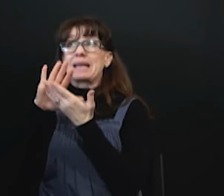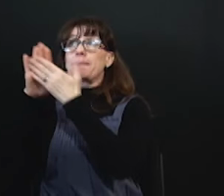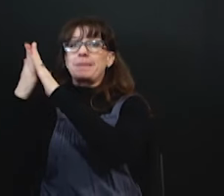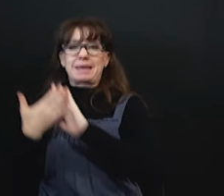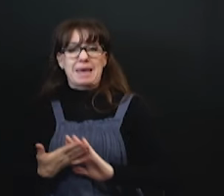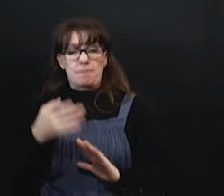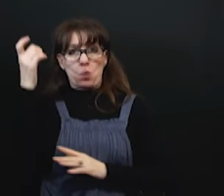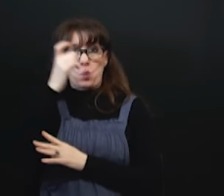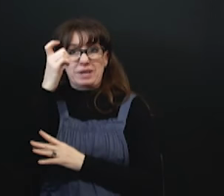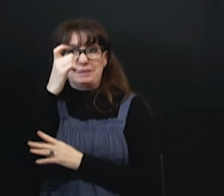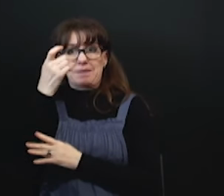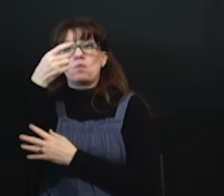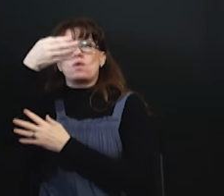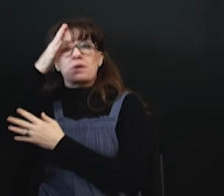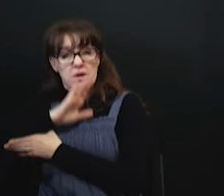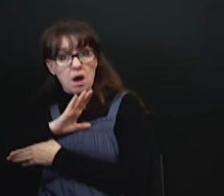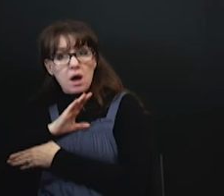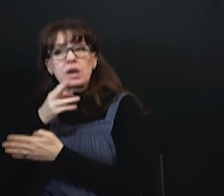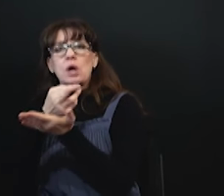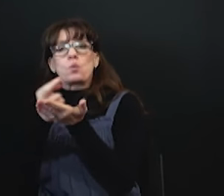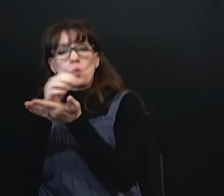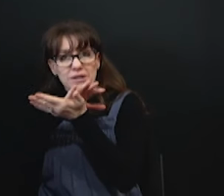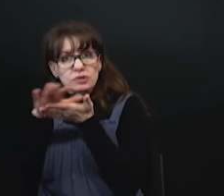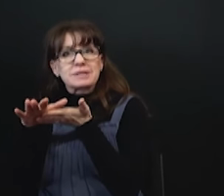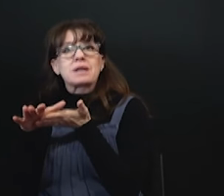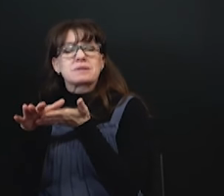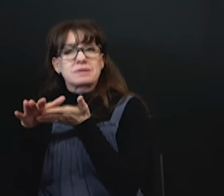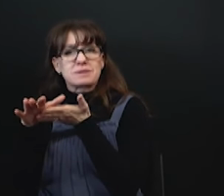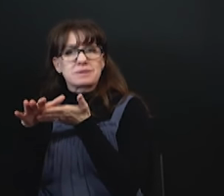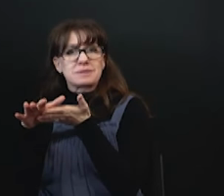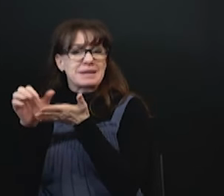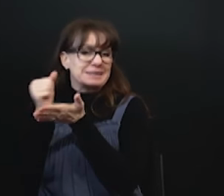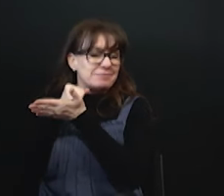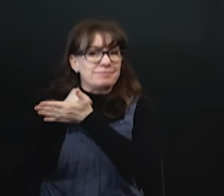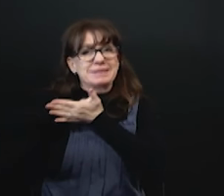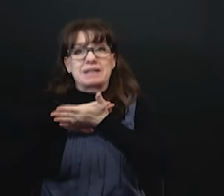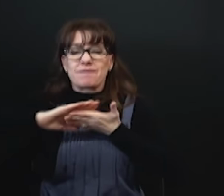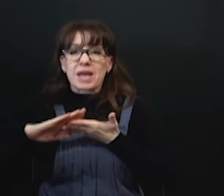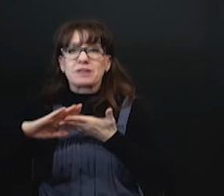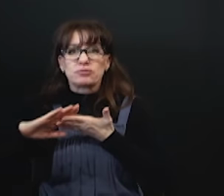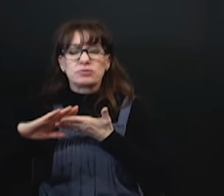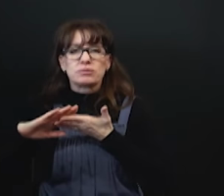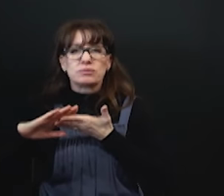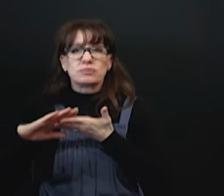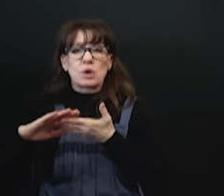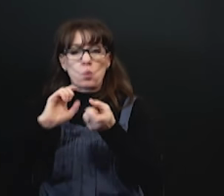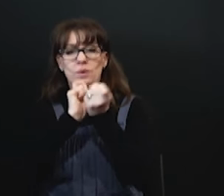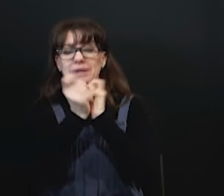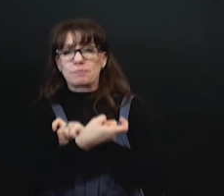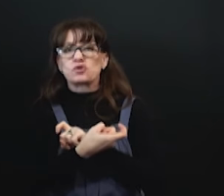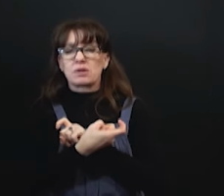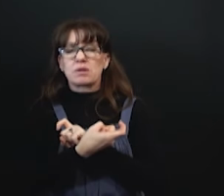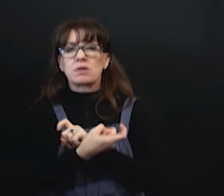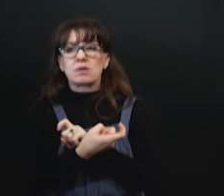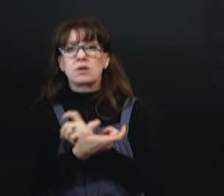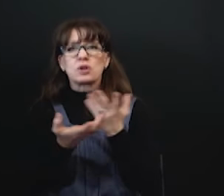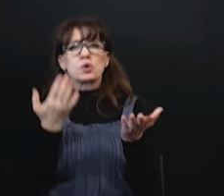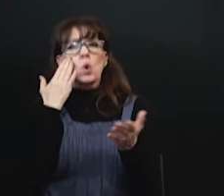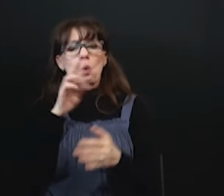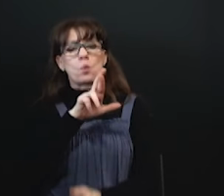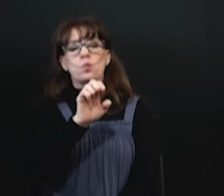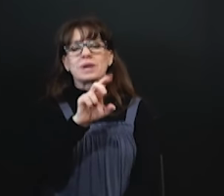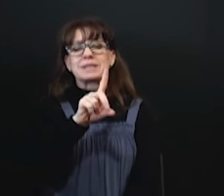wisdom from God and righteousness, and sanctification, and redemption. You know what redemption